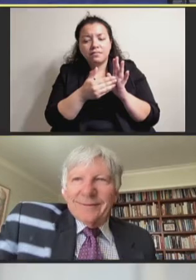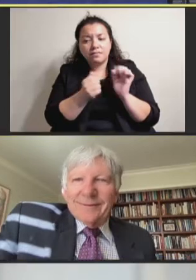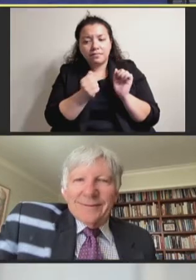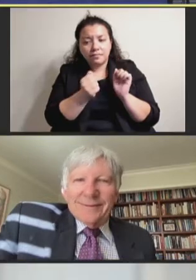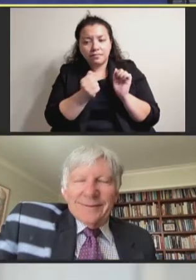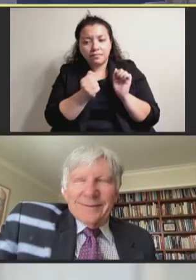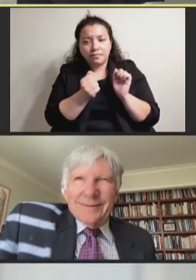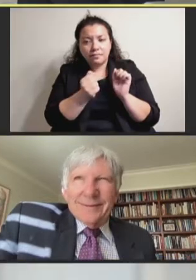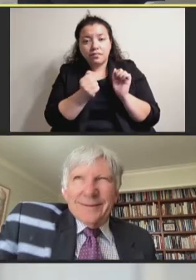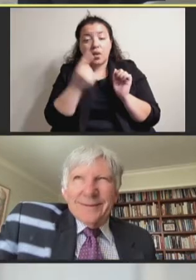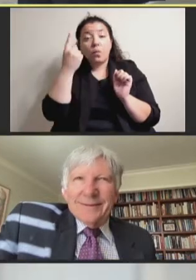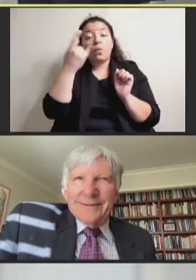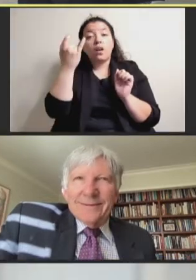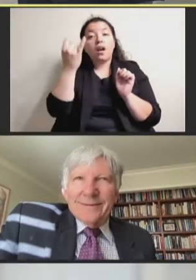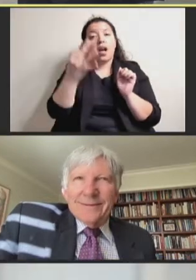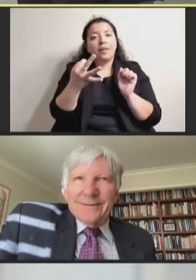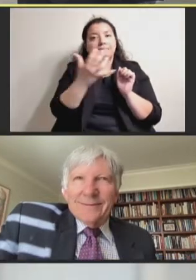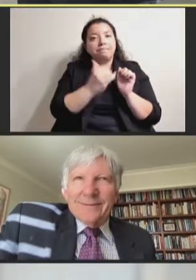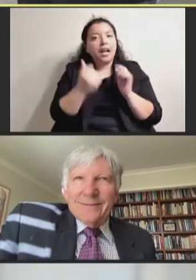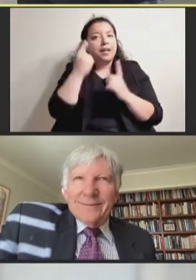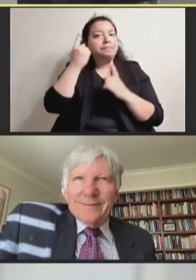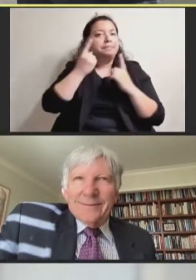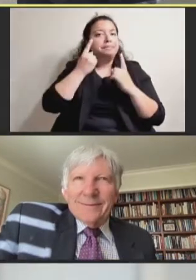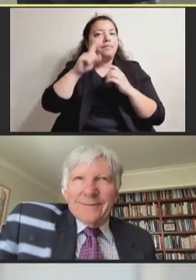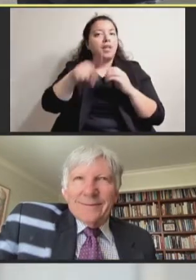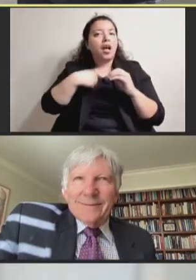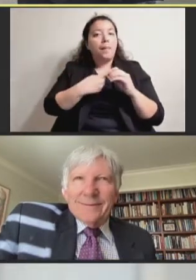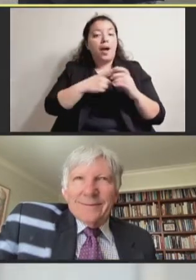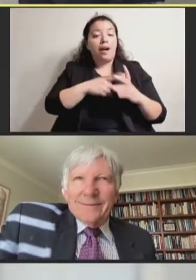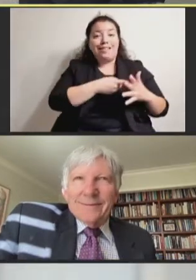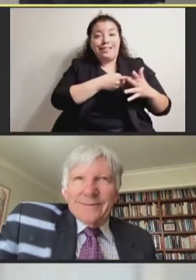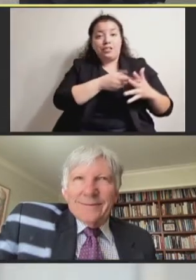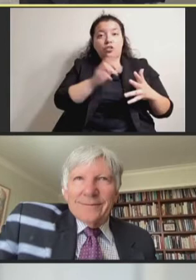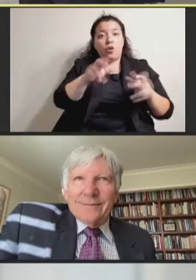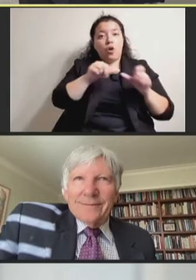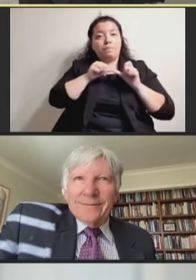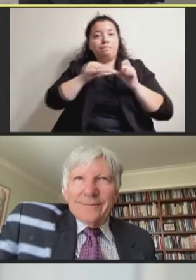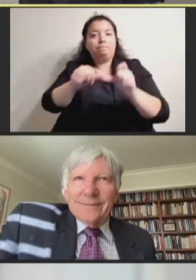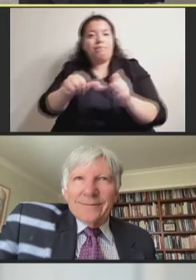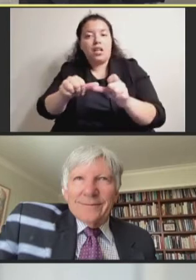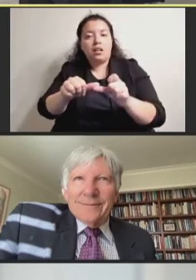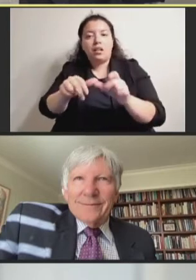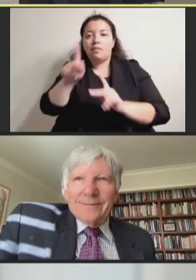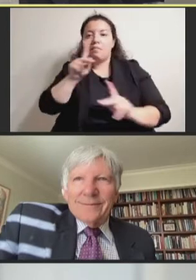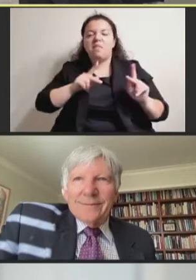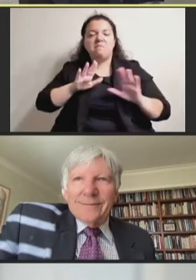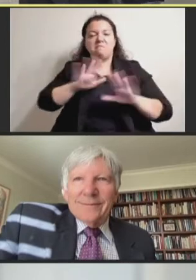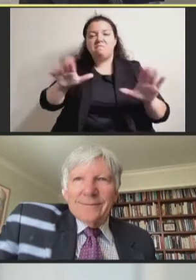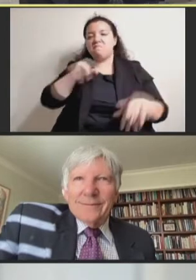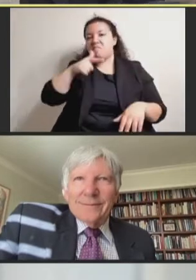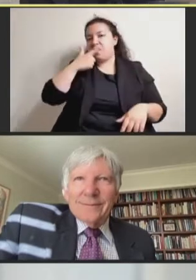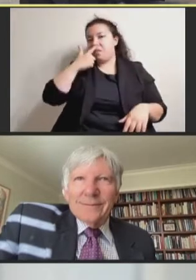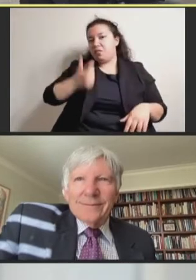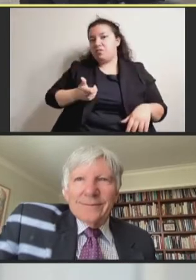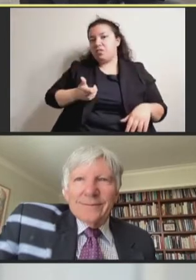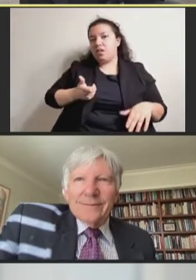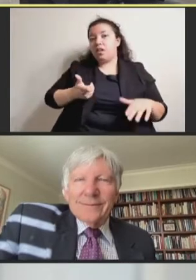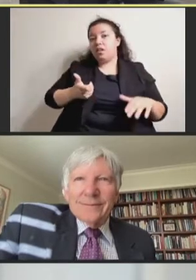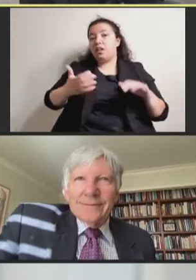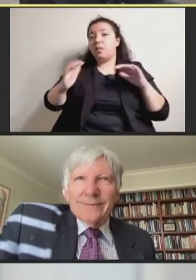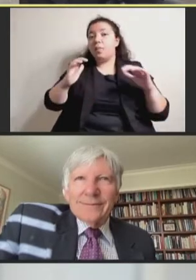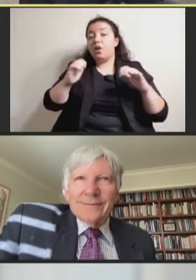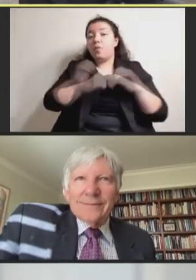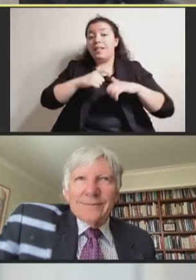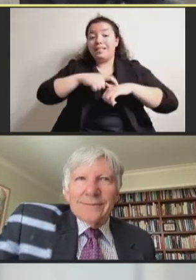Any insights into initial and persistent disinterest extending from time before